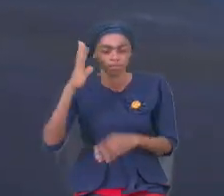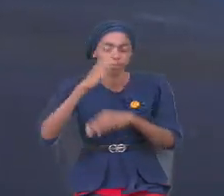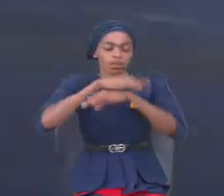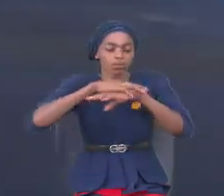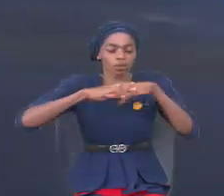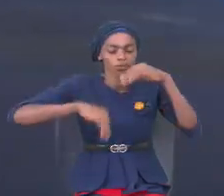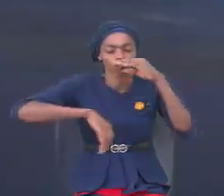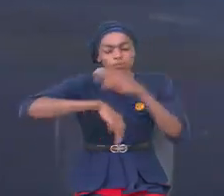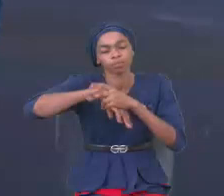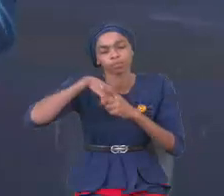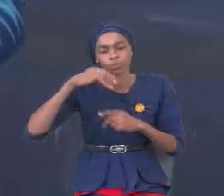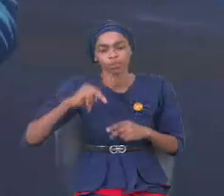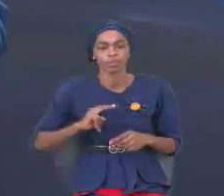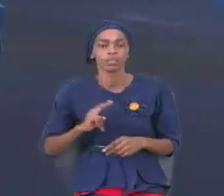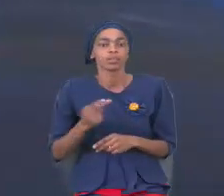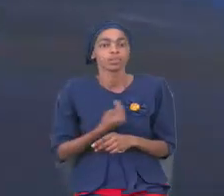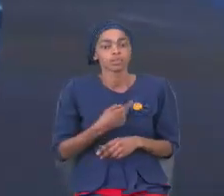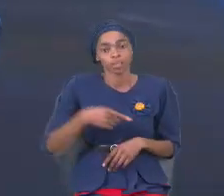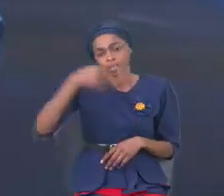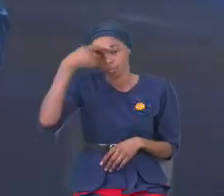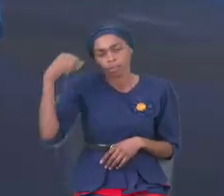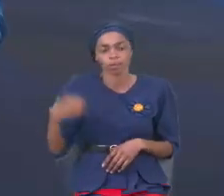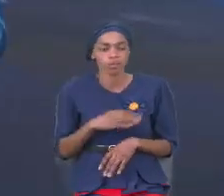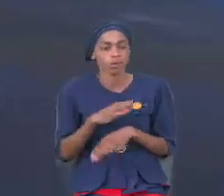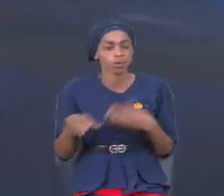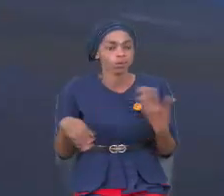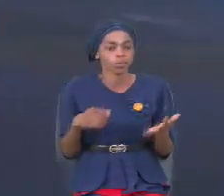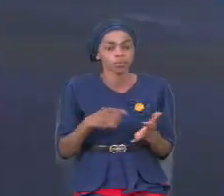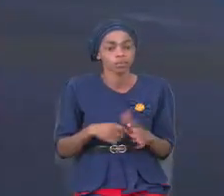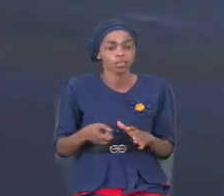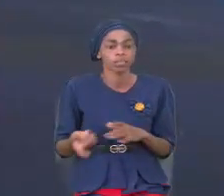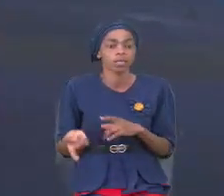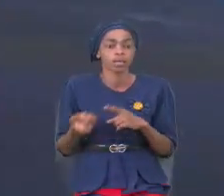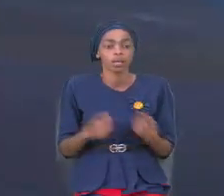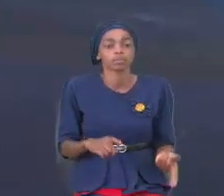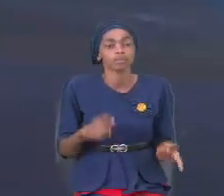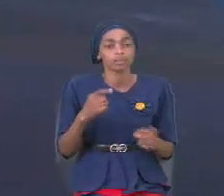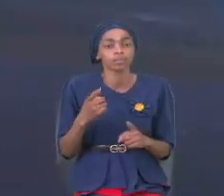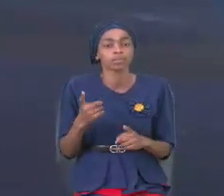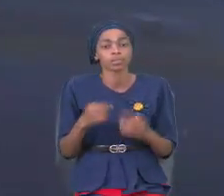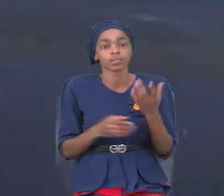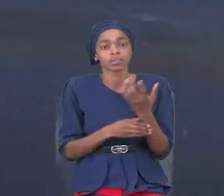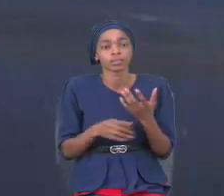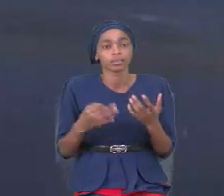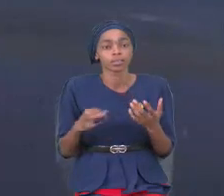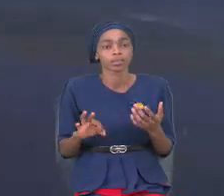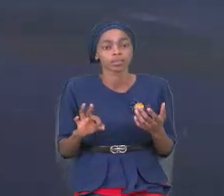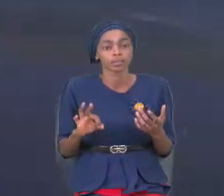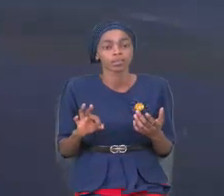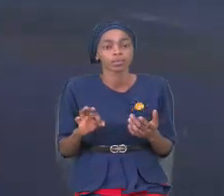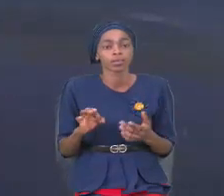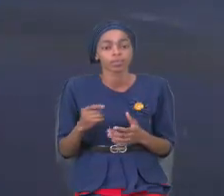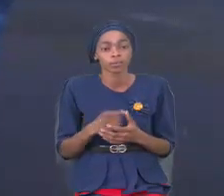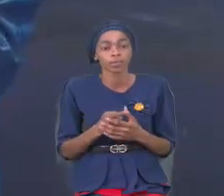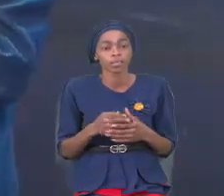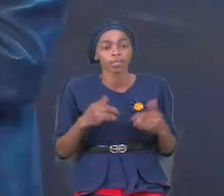of the Lord to Jonah, the Lord who has done that is able to reverse all the affliction. An abundance